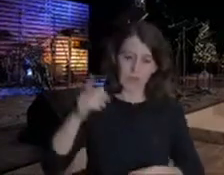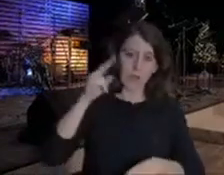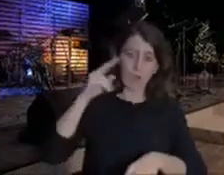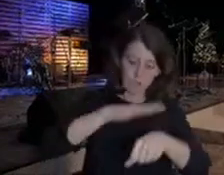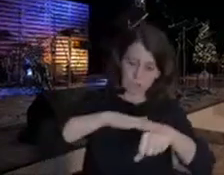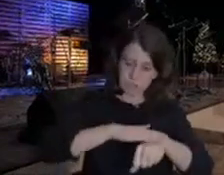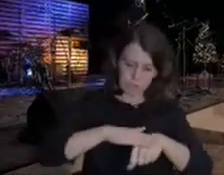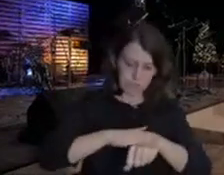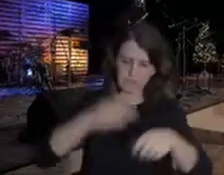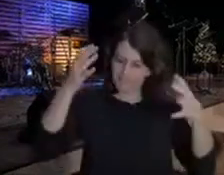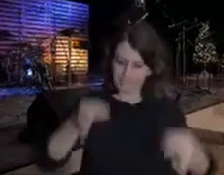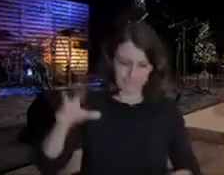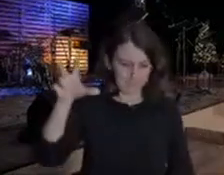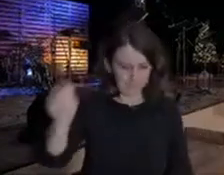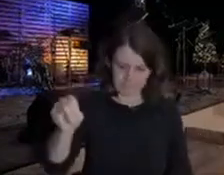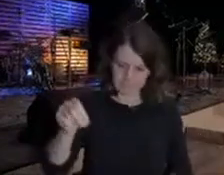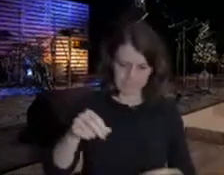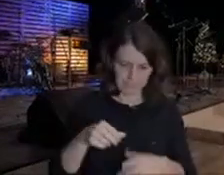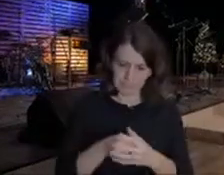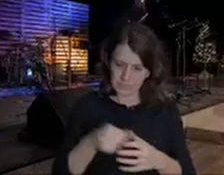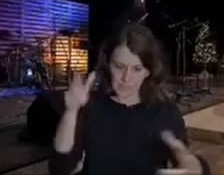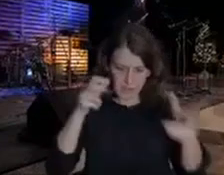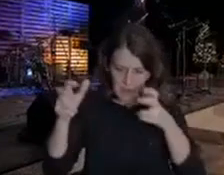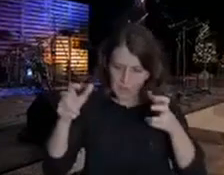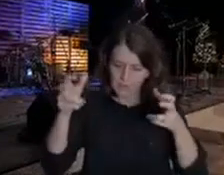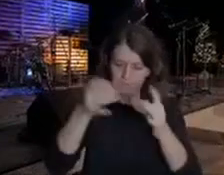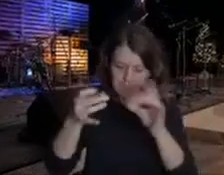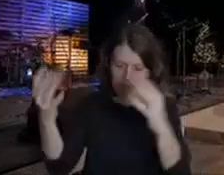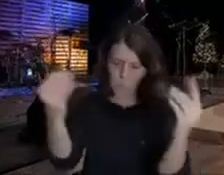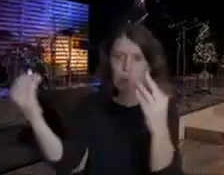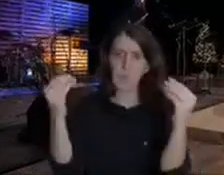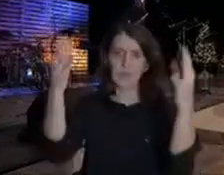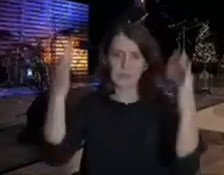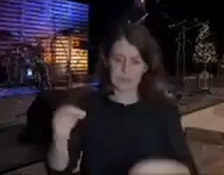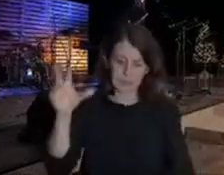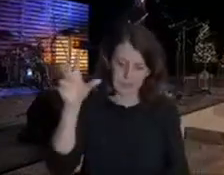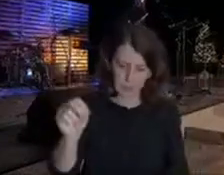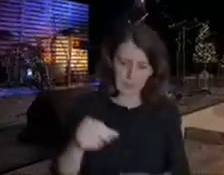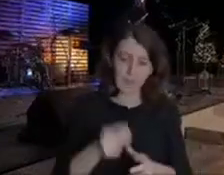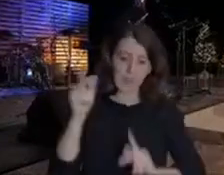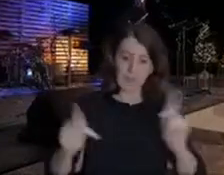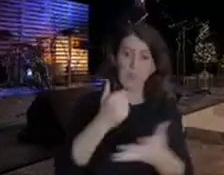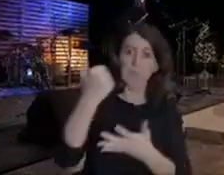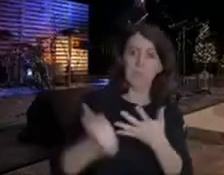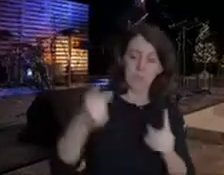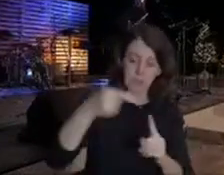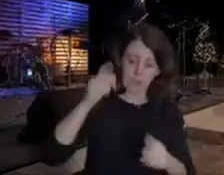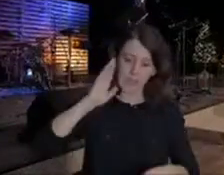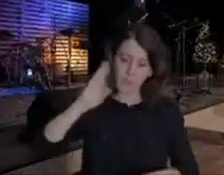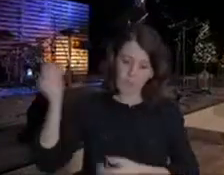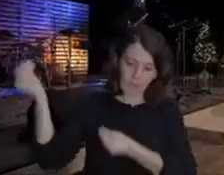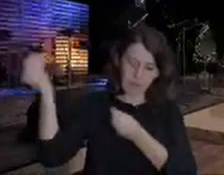by appearance, nor make a decision based on hearsay. Right. He will give justice to the poor and make fair decisions